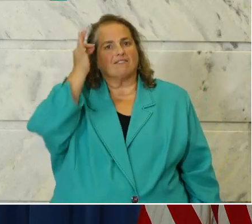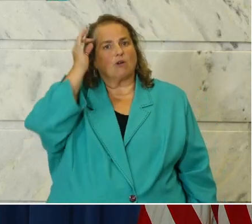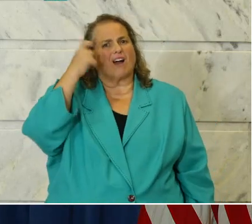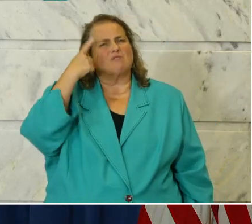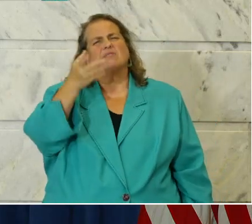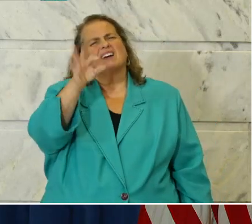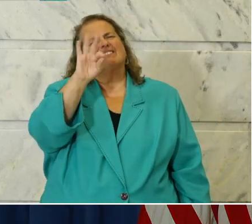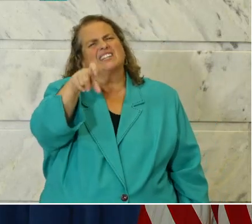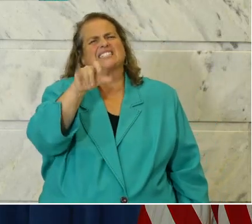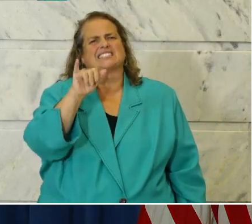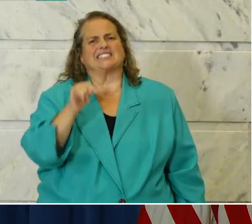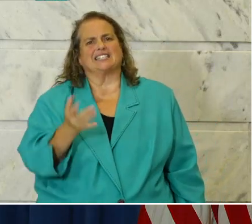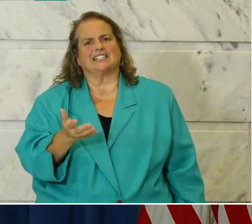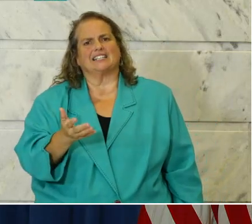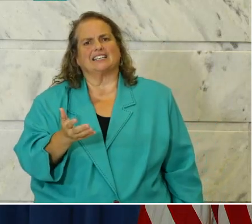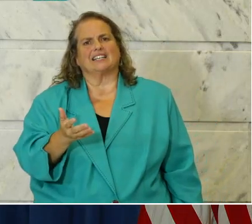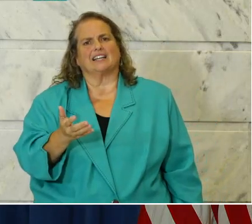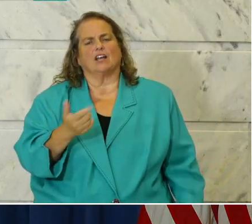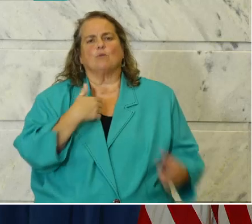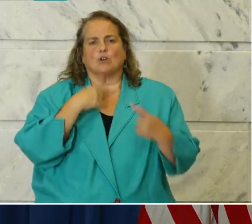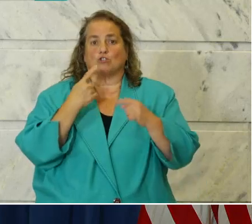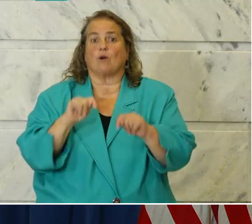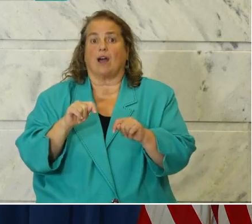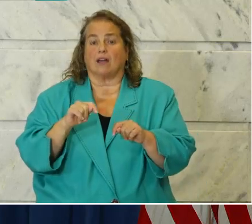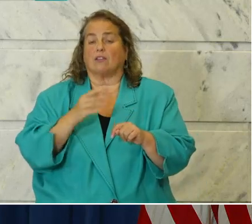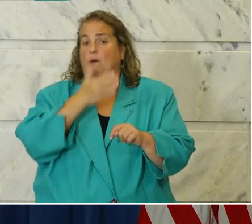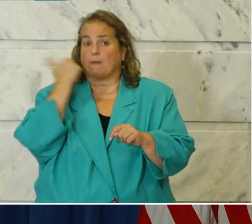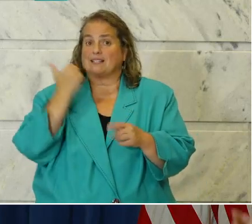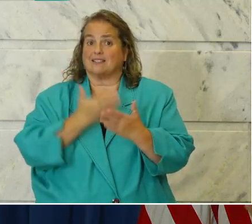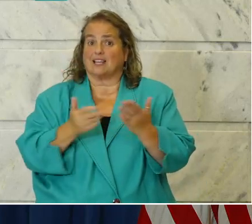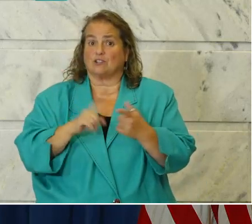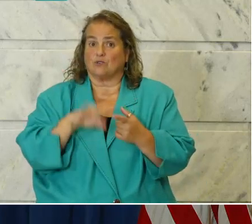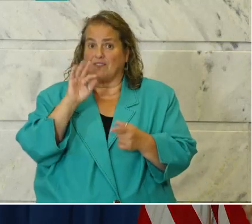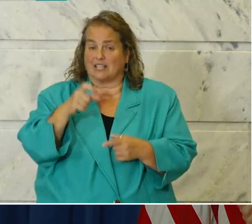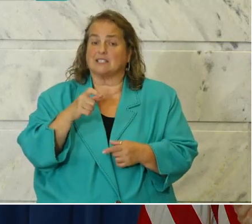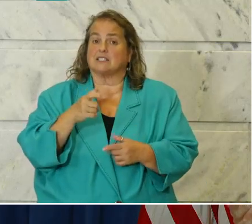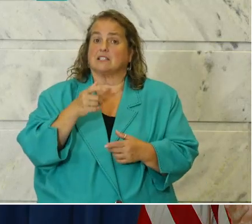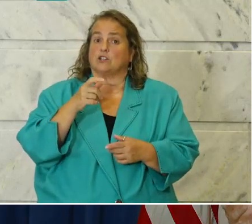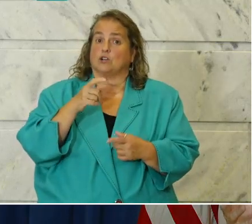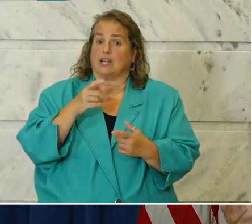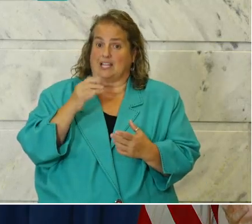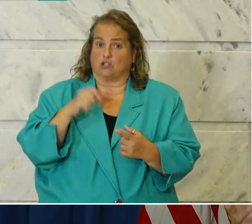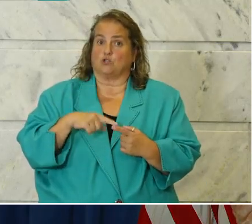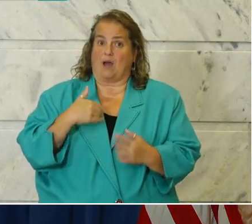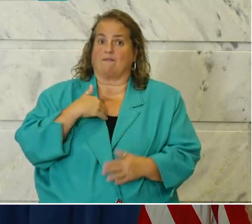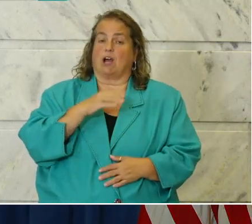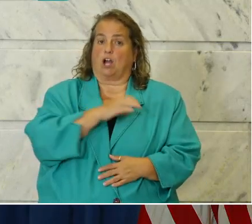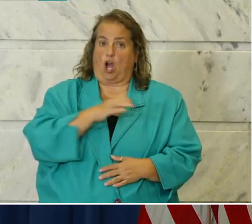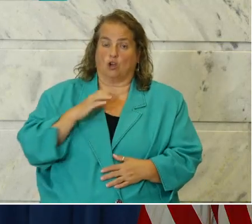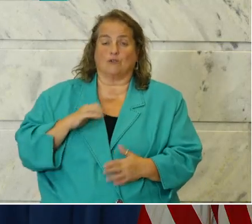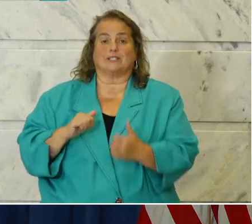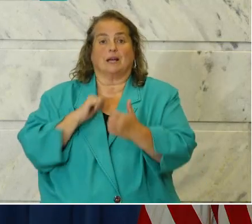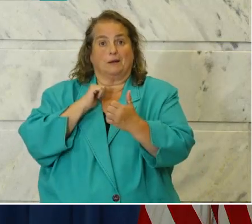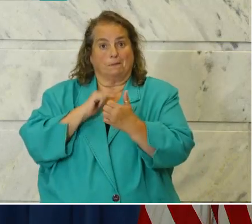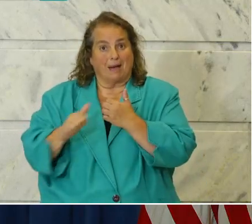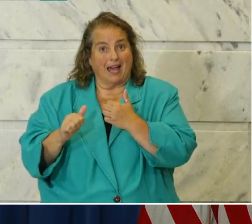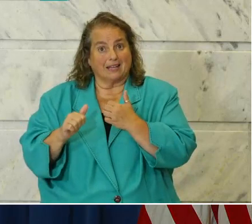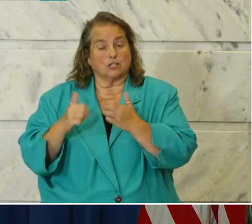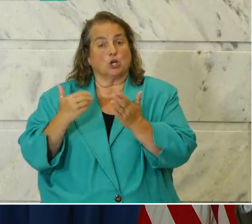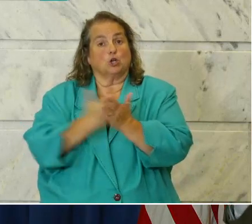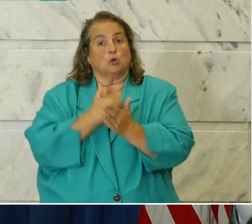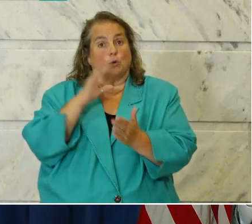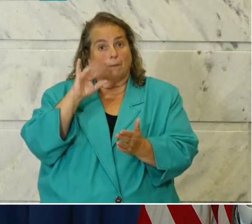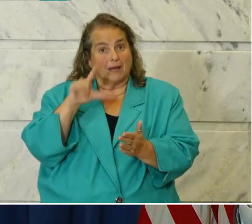that there. The best fix here would be Congress to pass a new